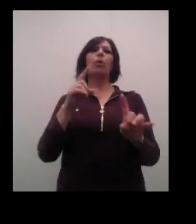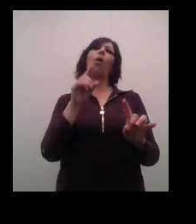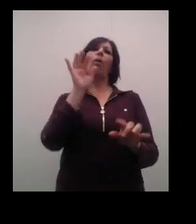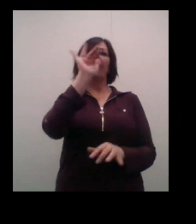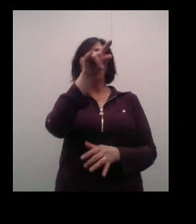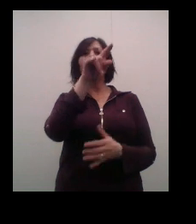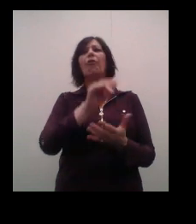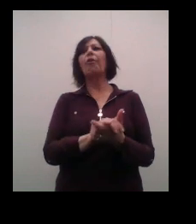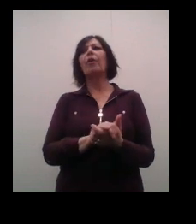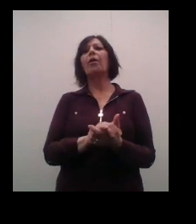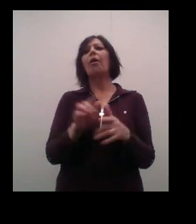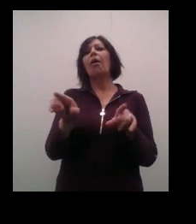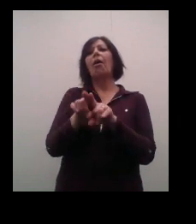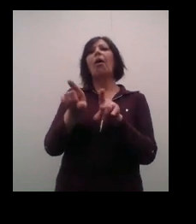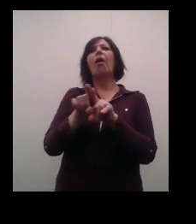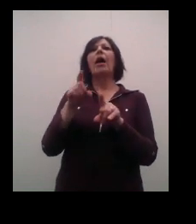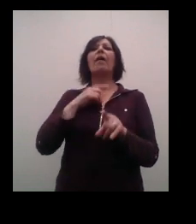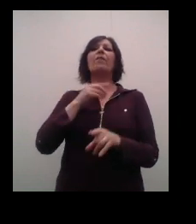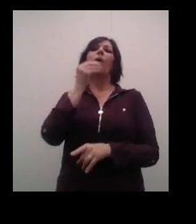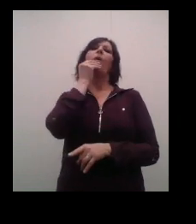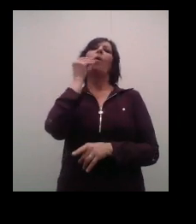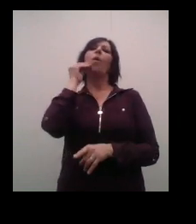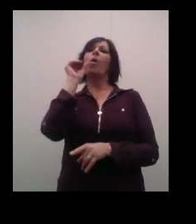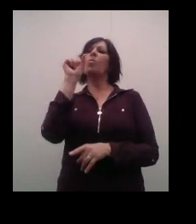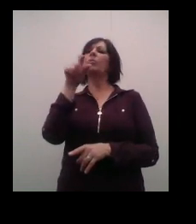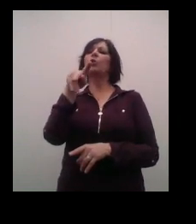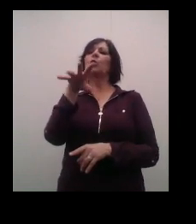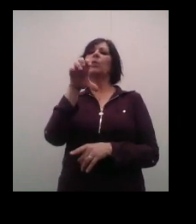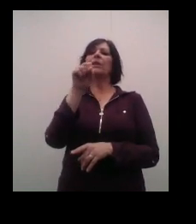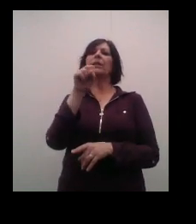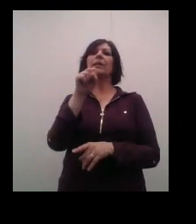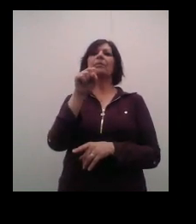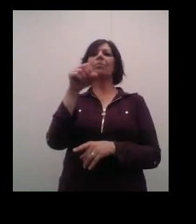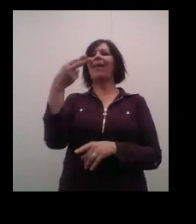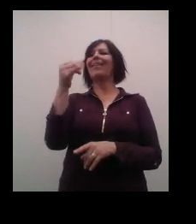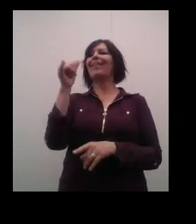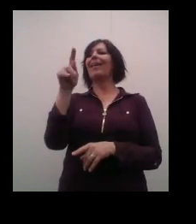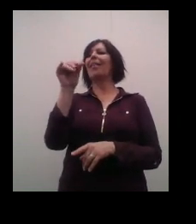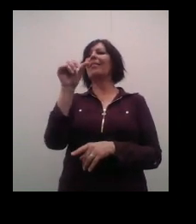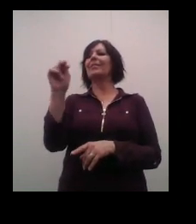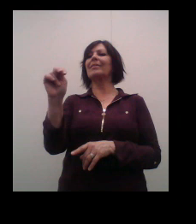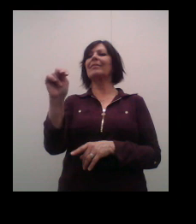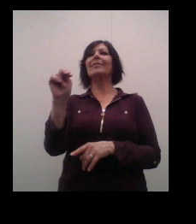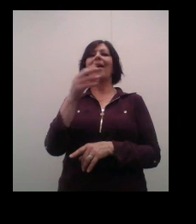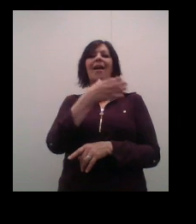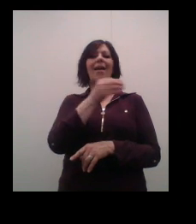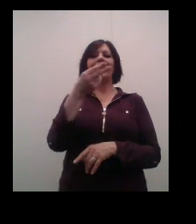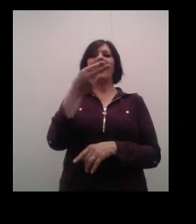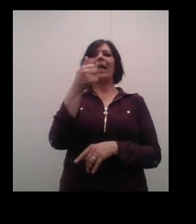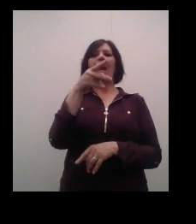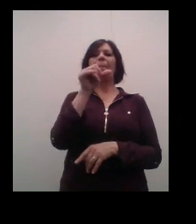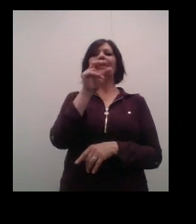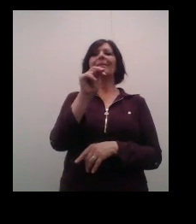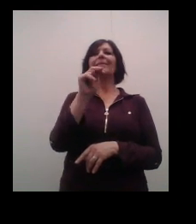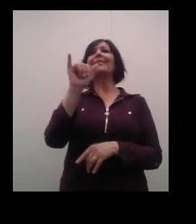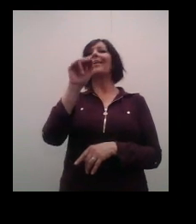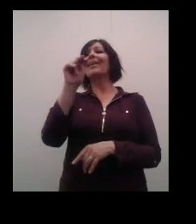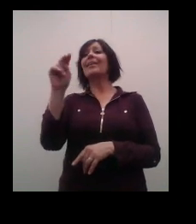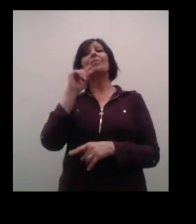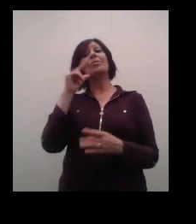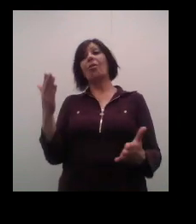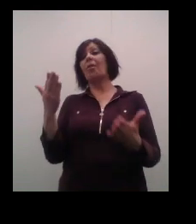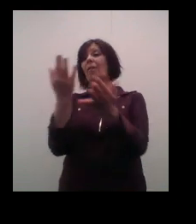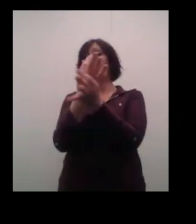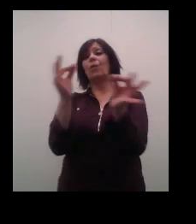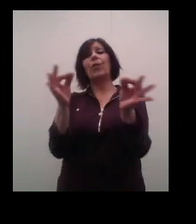go there. We also have Home Suites by Hilton, as well as Hampton Inn by Hilton, and one in Amherst, one in East Aurora, and they're offering free